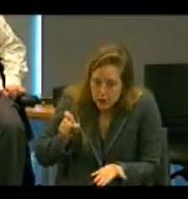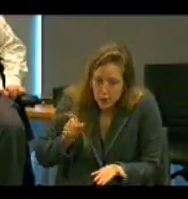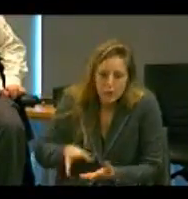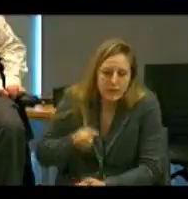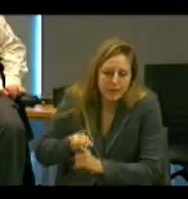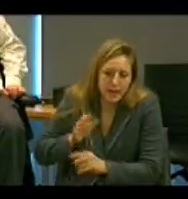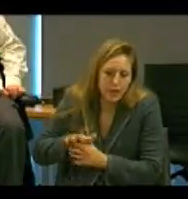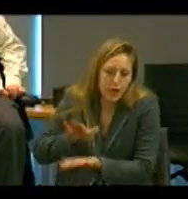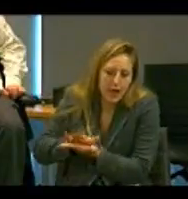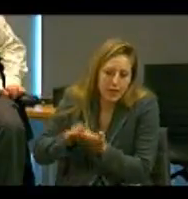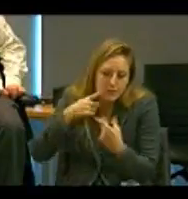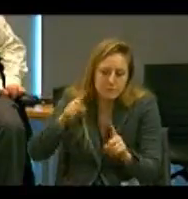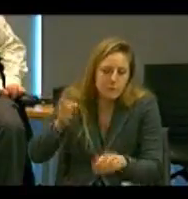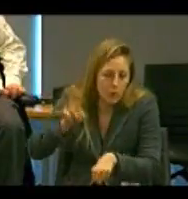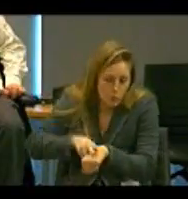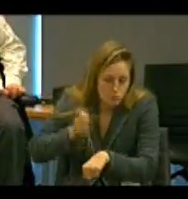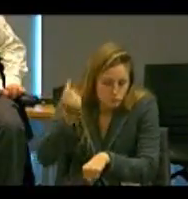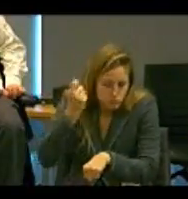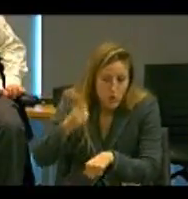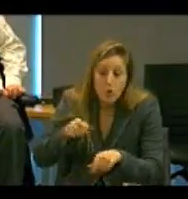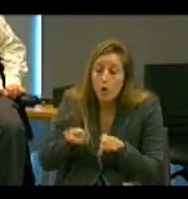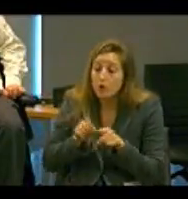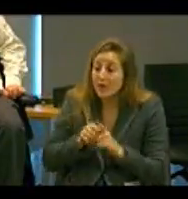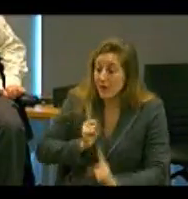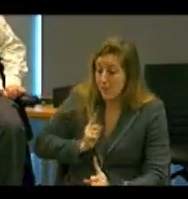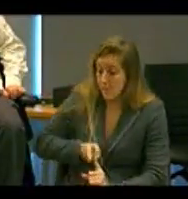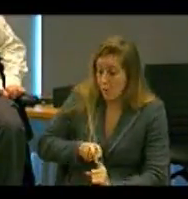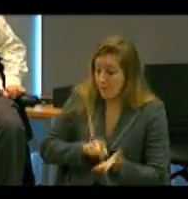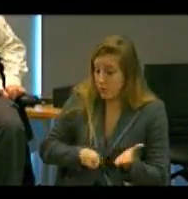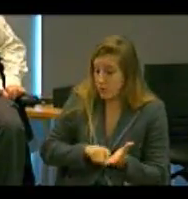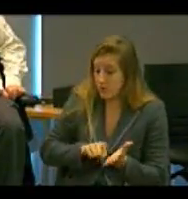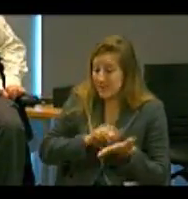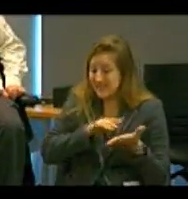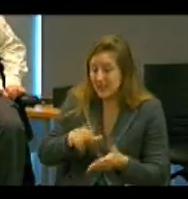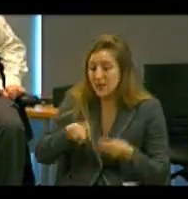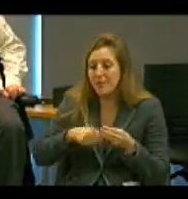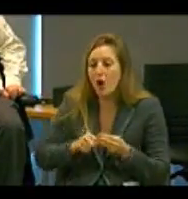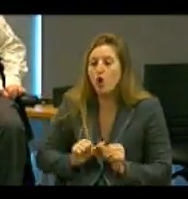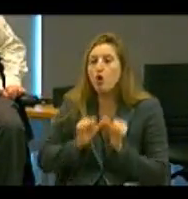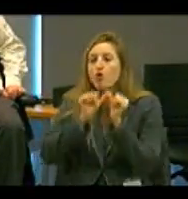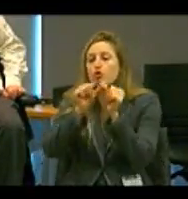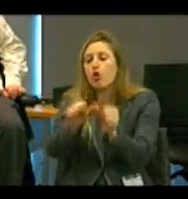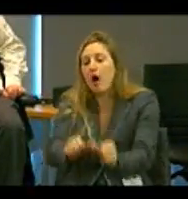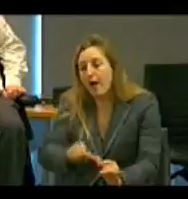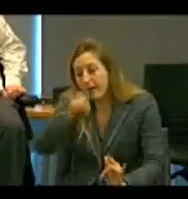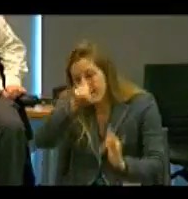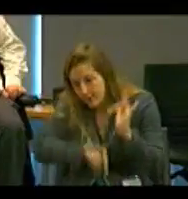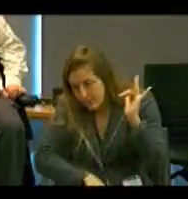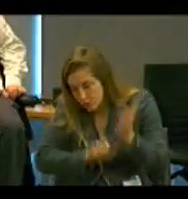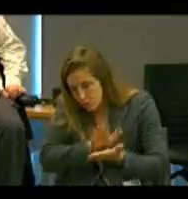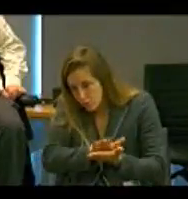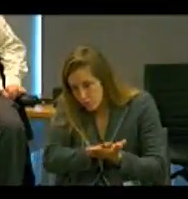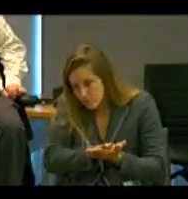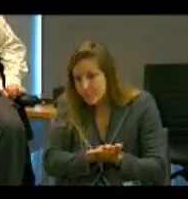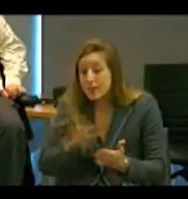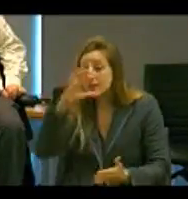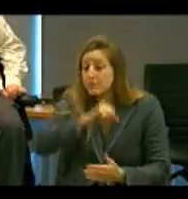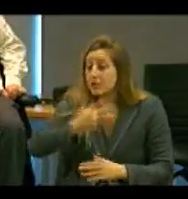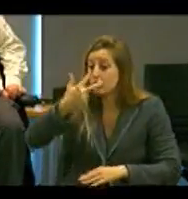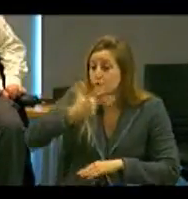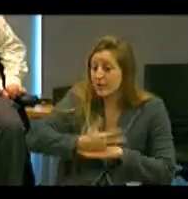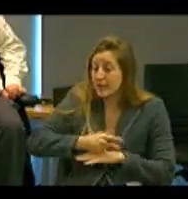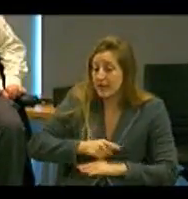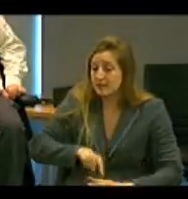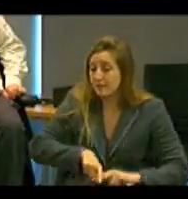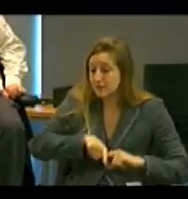achievement. But we also have research on this point. Studies of chronic absenteeism showed that missing 3 days of